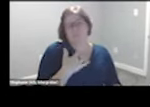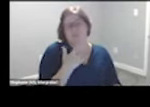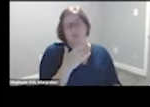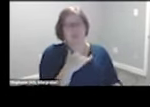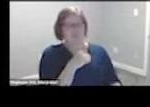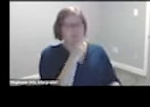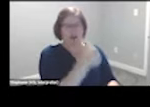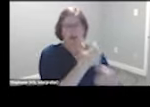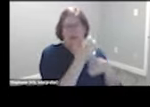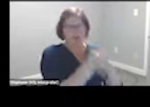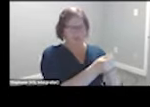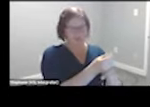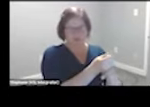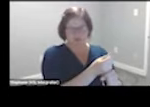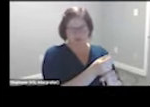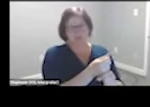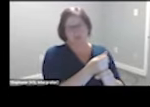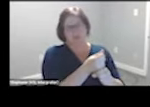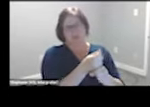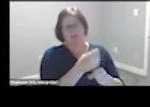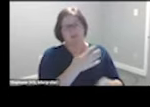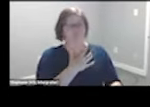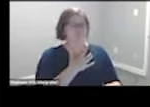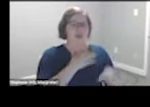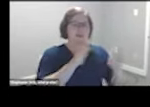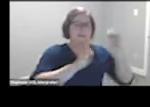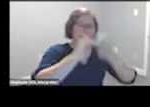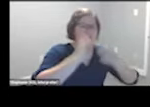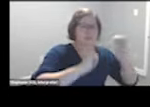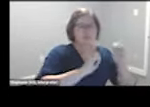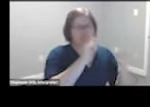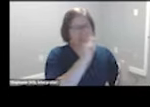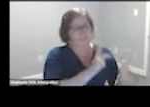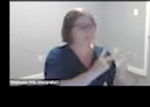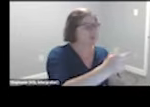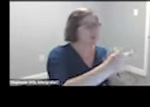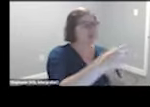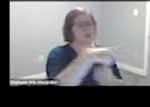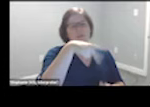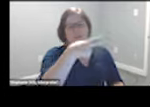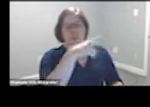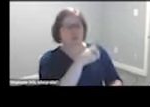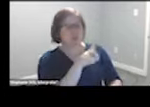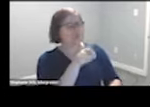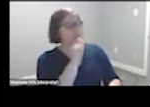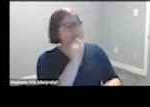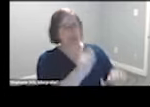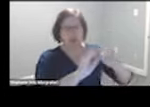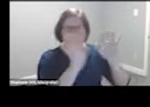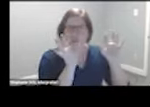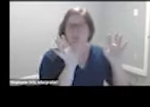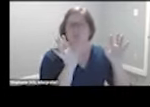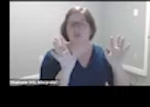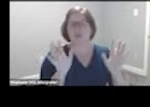confident because all my experiment was fail. My PhD thesis was not that clear, and I was not I cannot